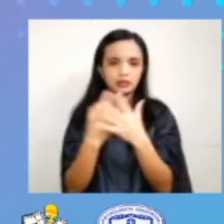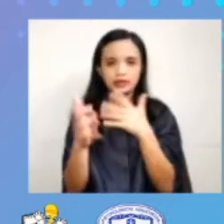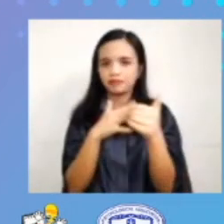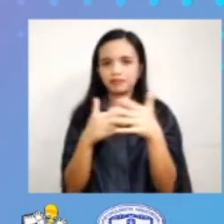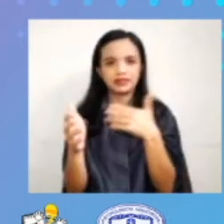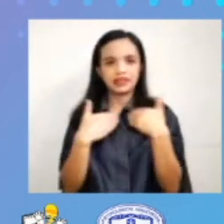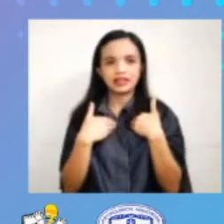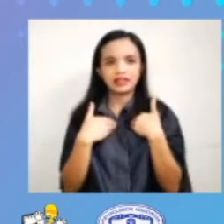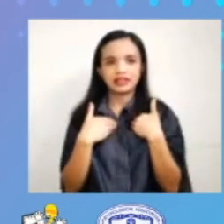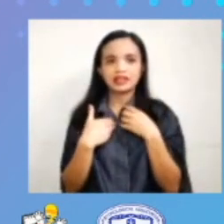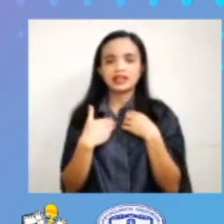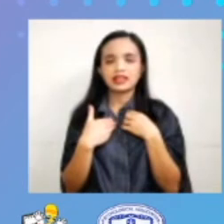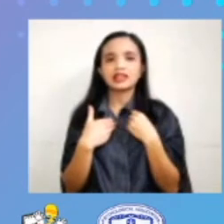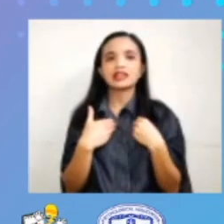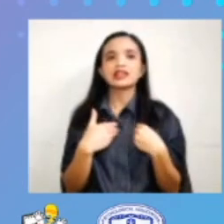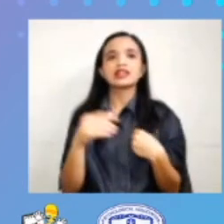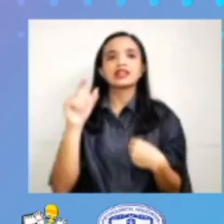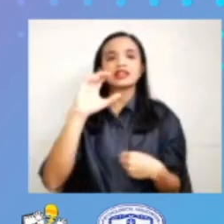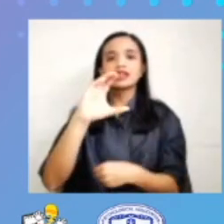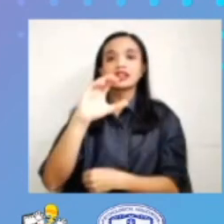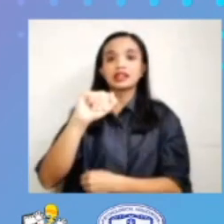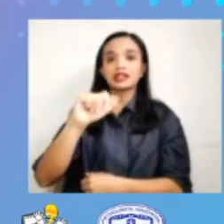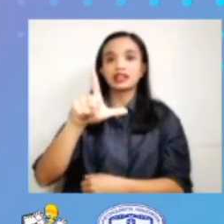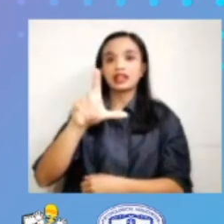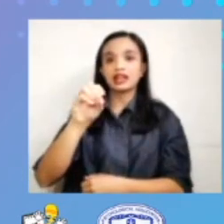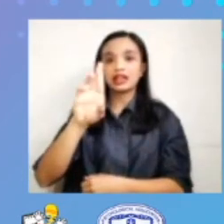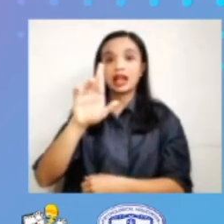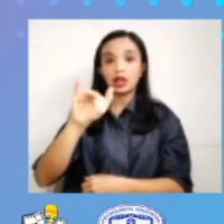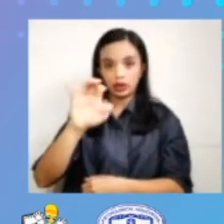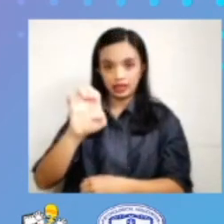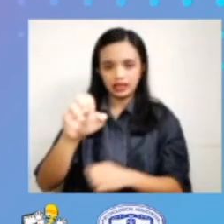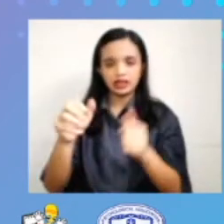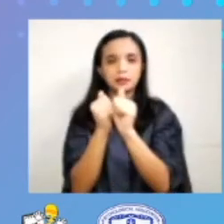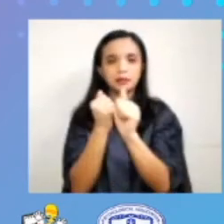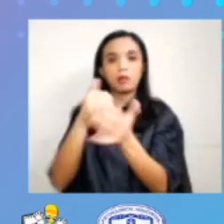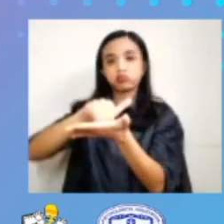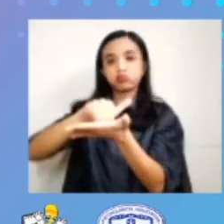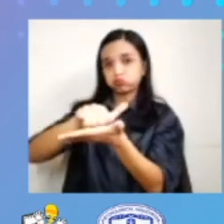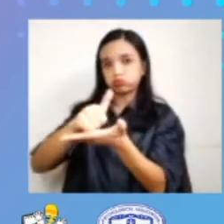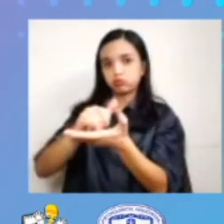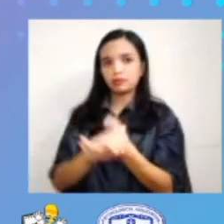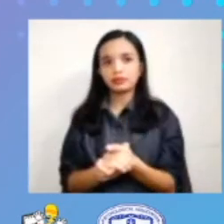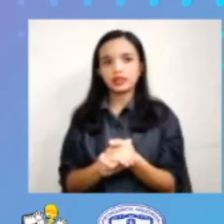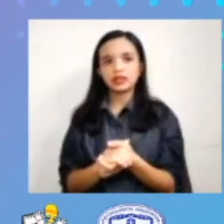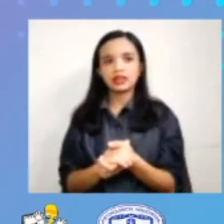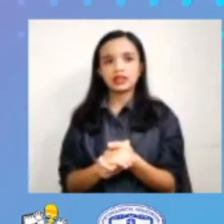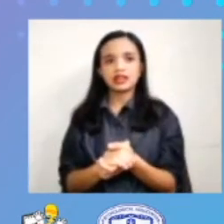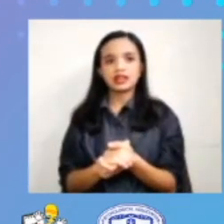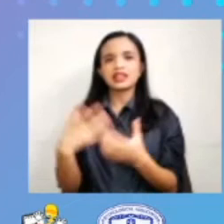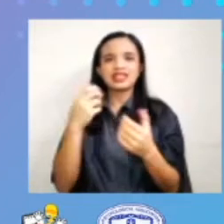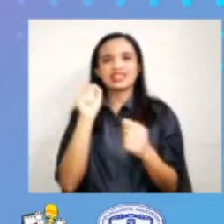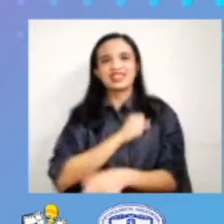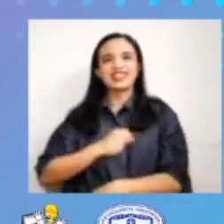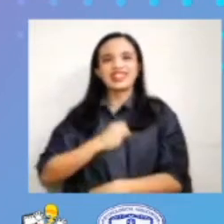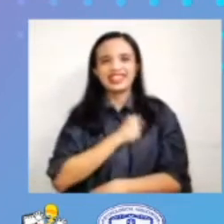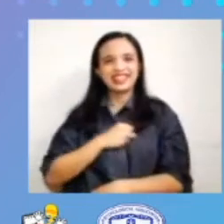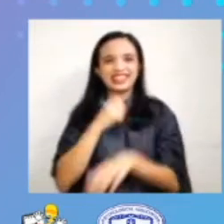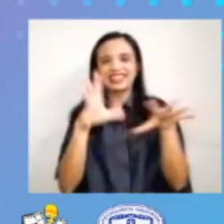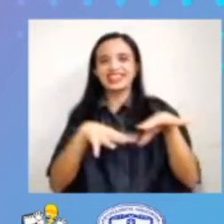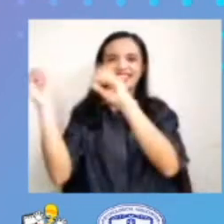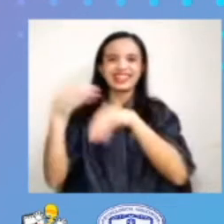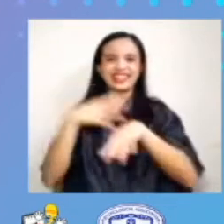benefits yan, both in the morning and at night. But do it in a time that you can do it consistently. So you can start with